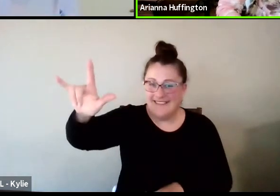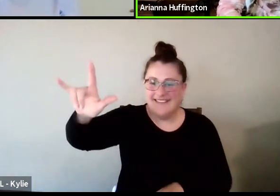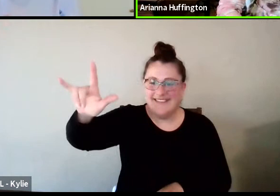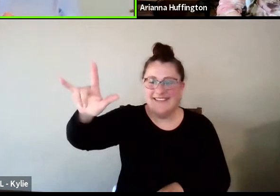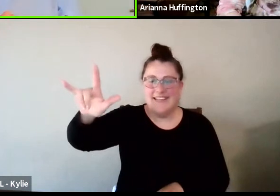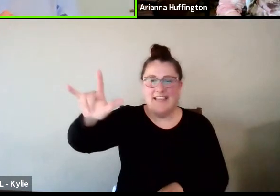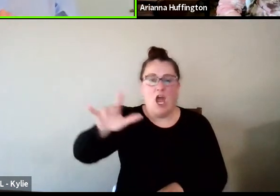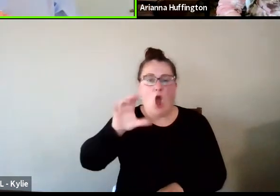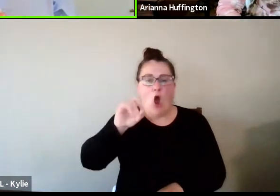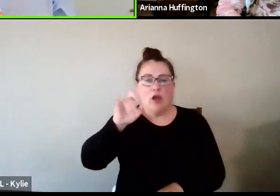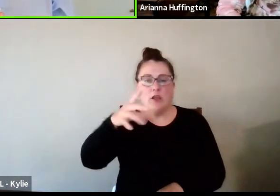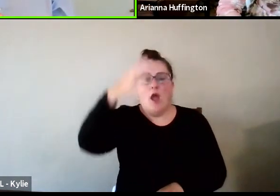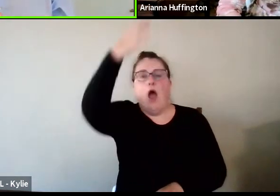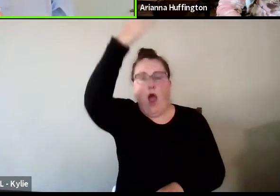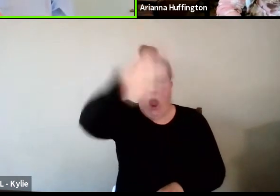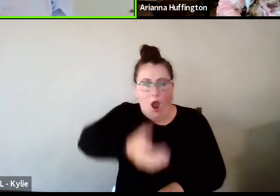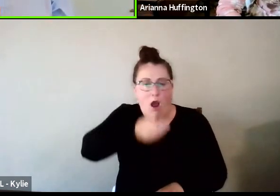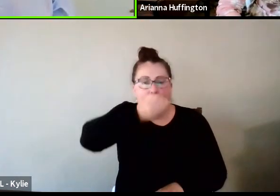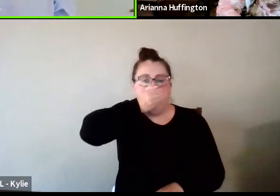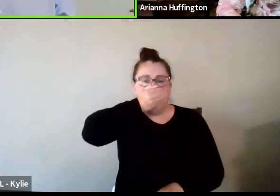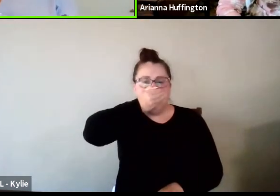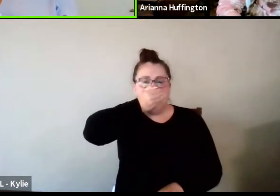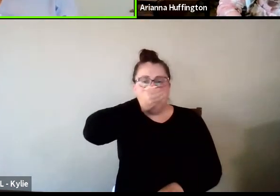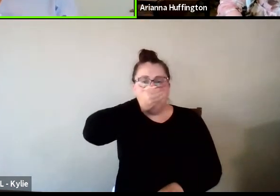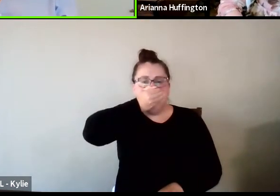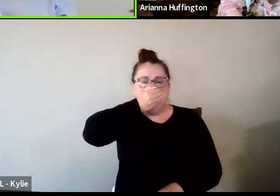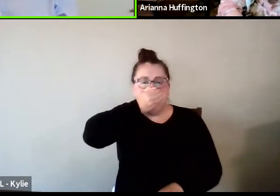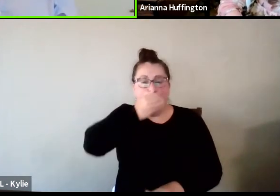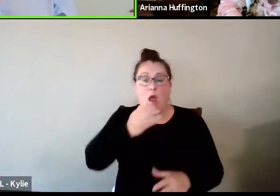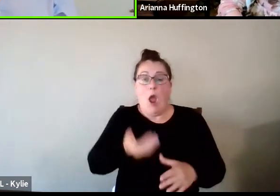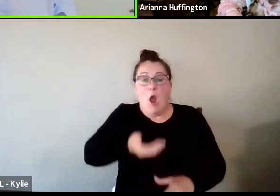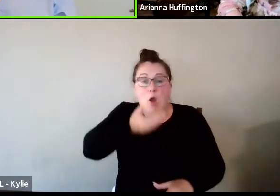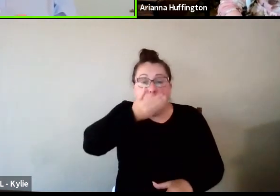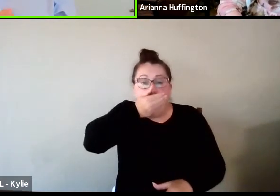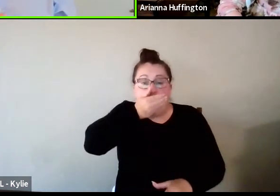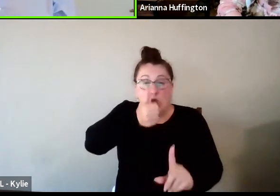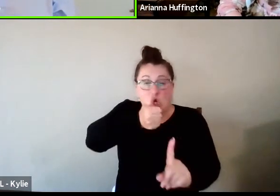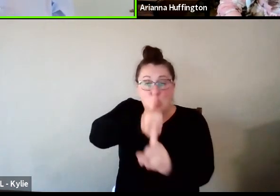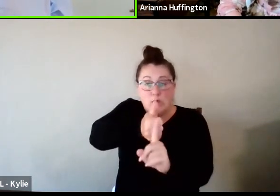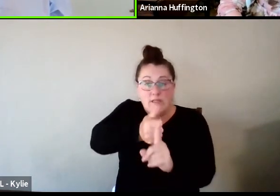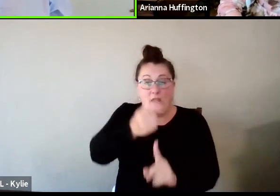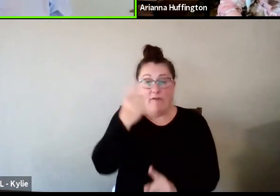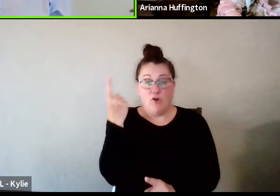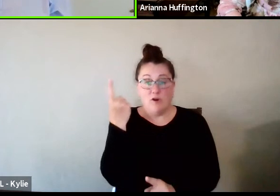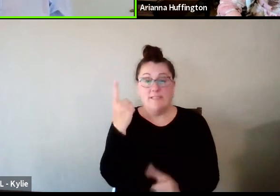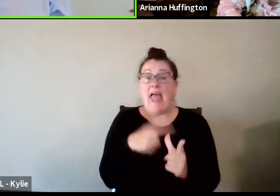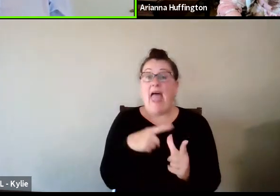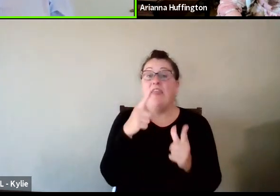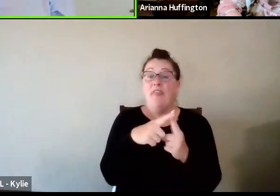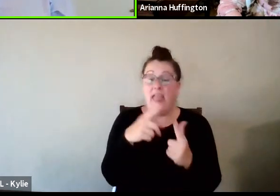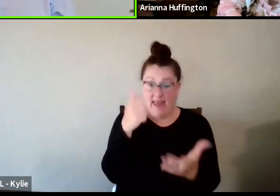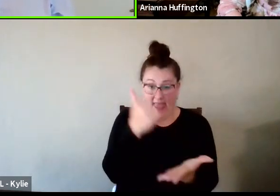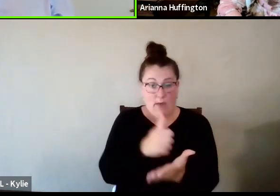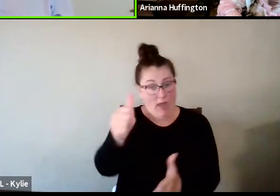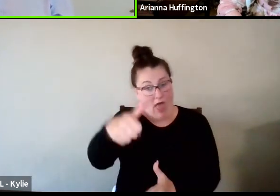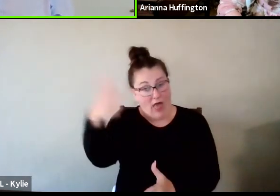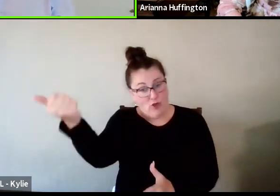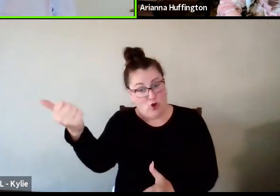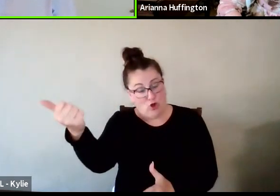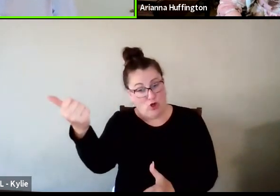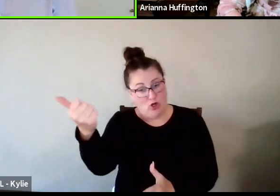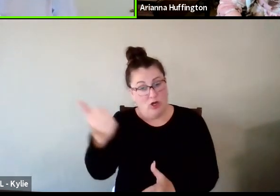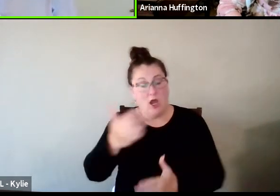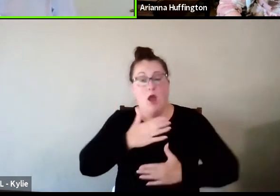when the oxygen mask would come down, we were told, put the mask on yourself first before you can help others. So everything we can do